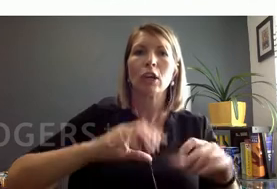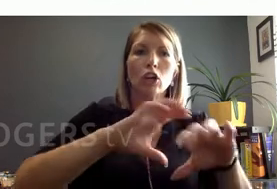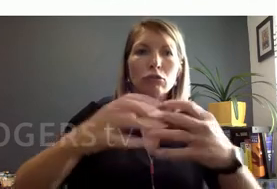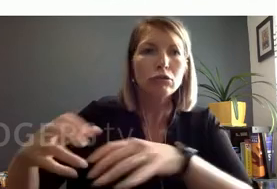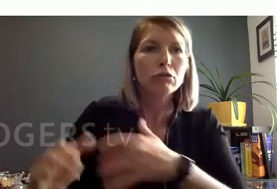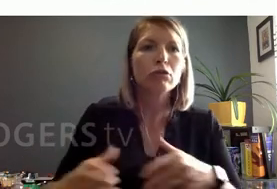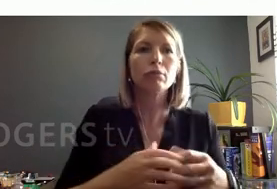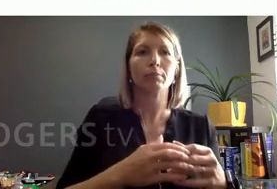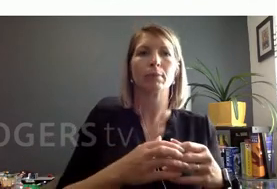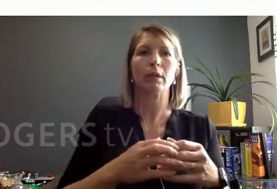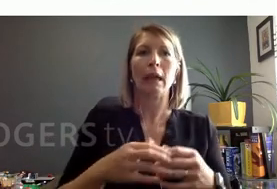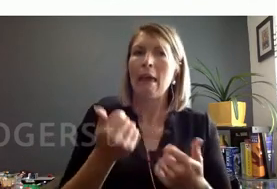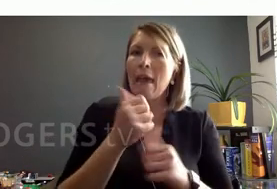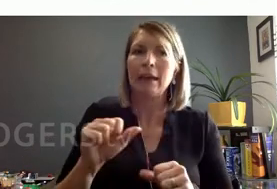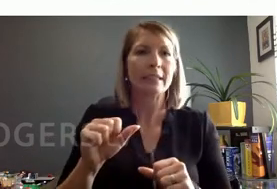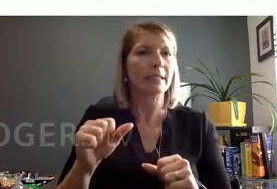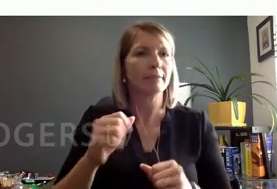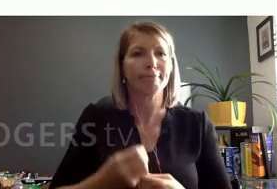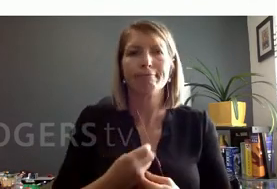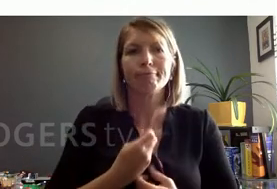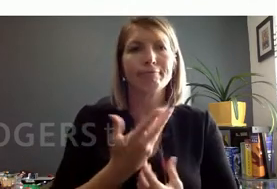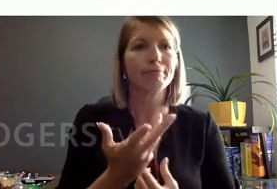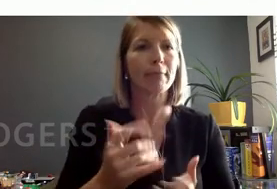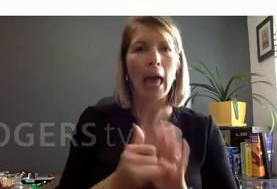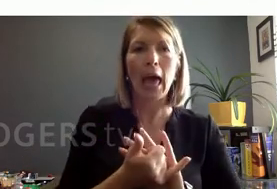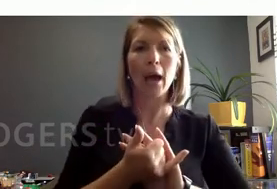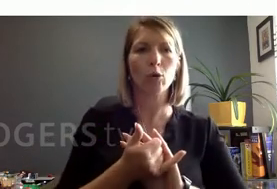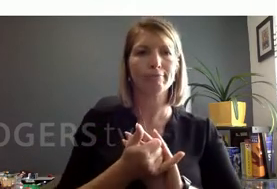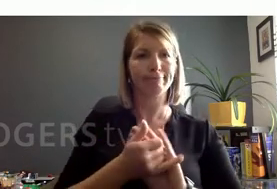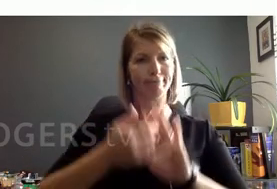orientation or gender expression, etc. Yes. So we've always believed that